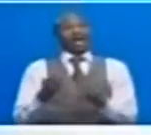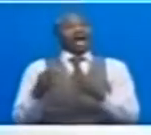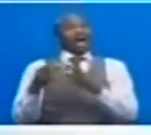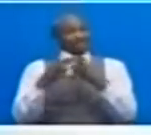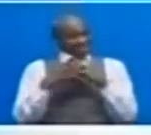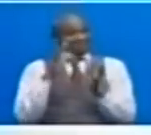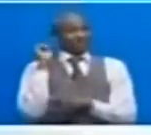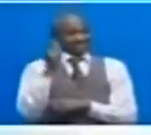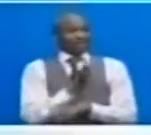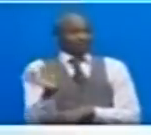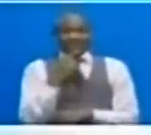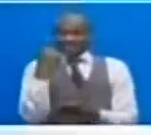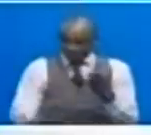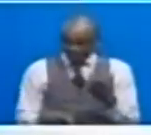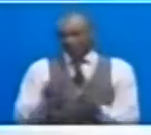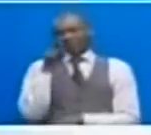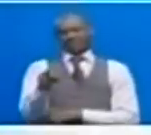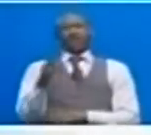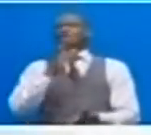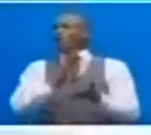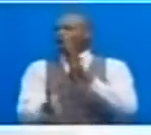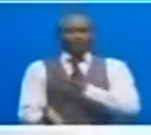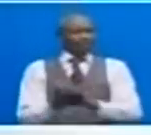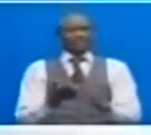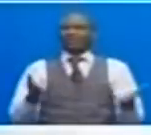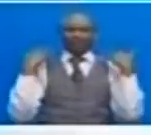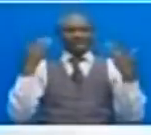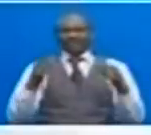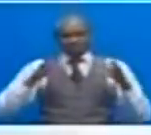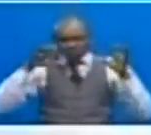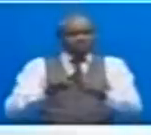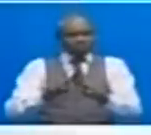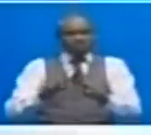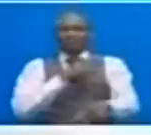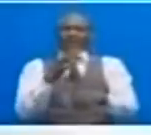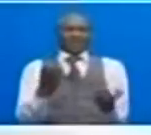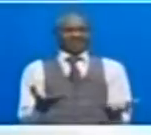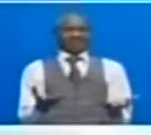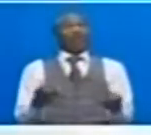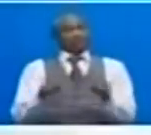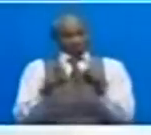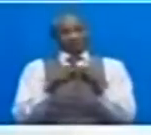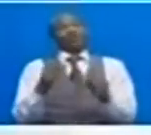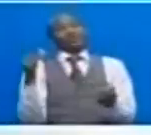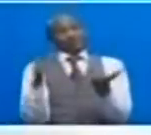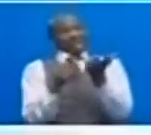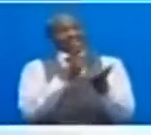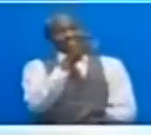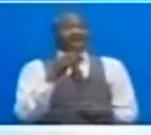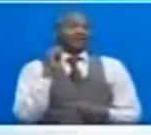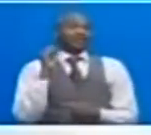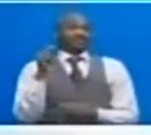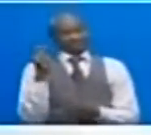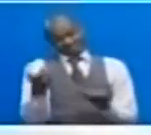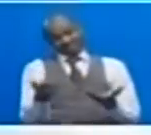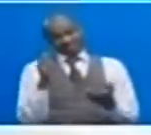Barack Obama was very categorical that no one should rule for life. That conversation also happened in Uganda, where President Uhuru